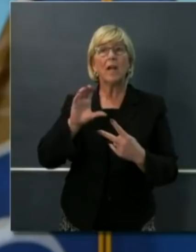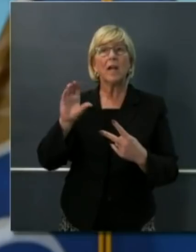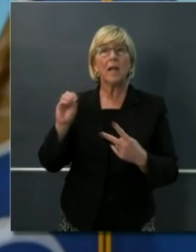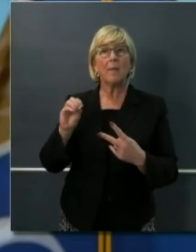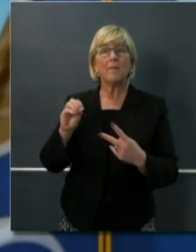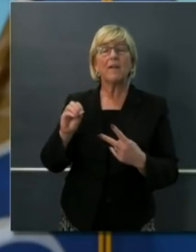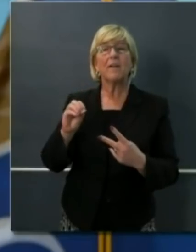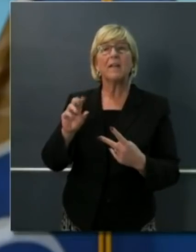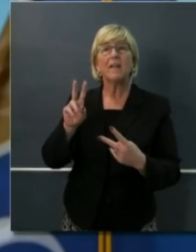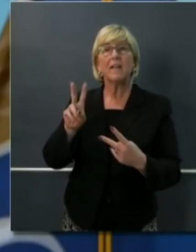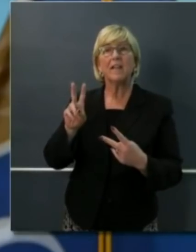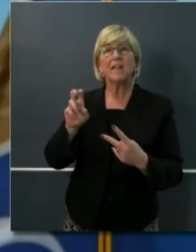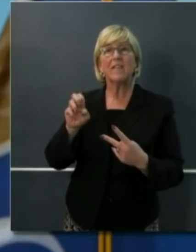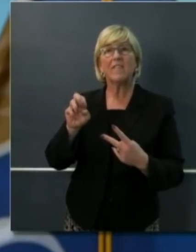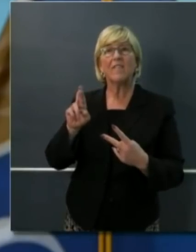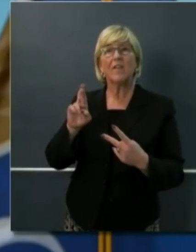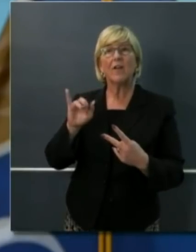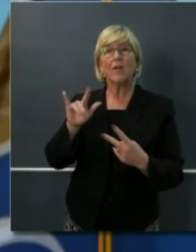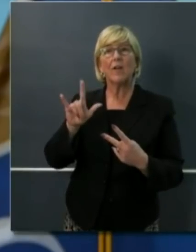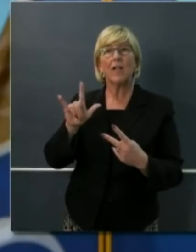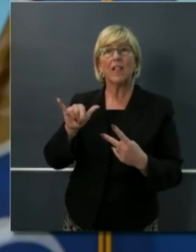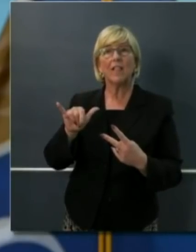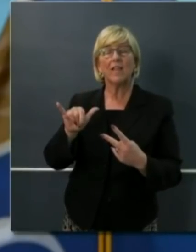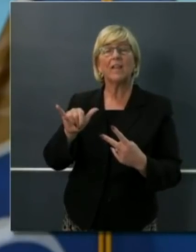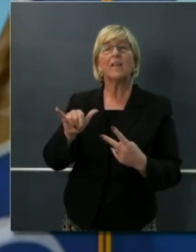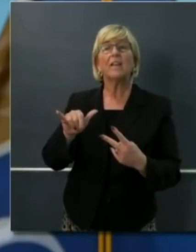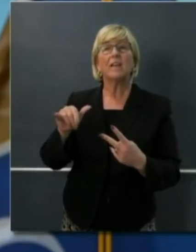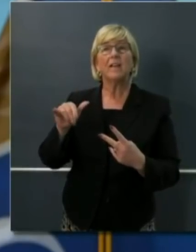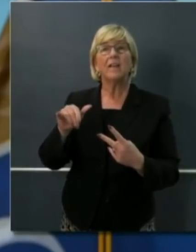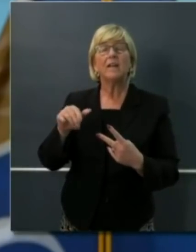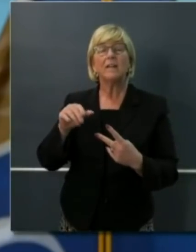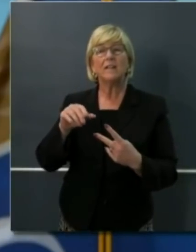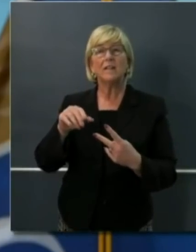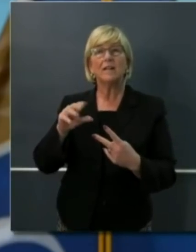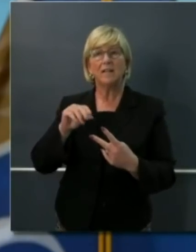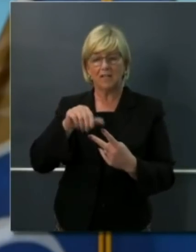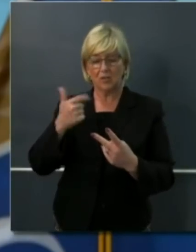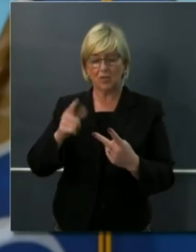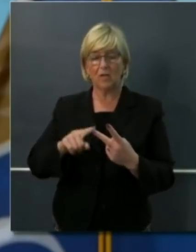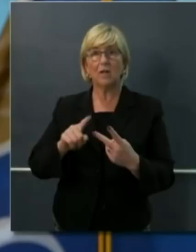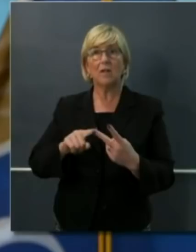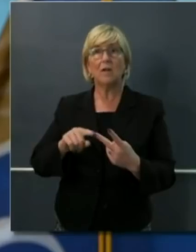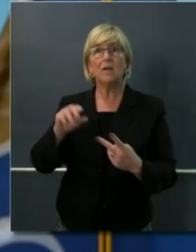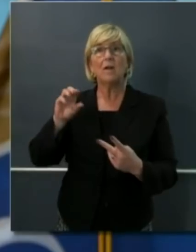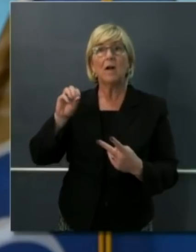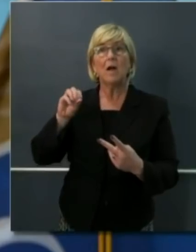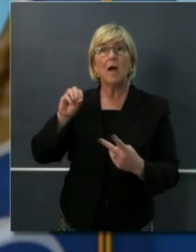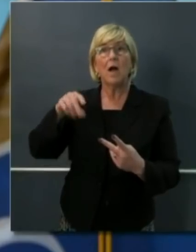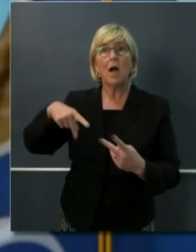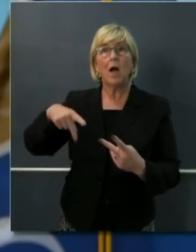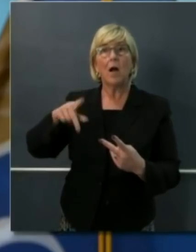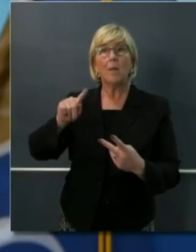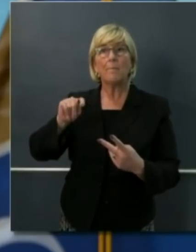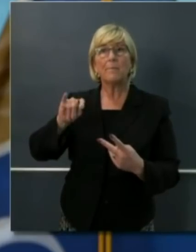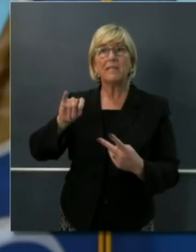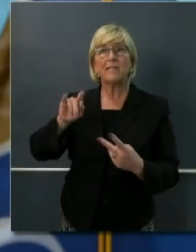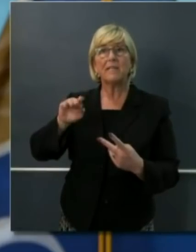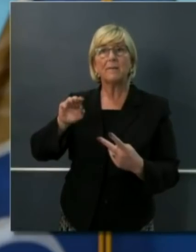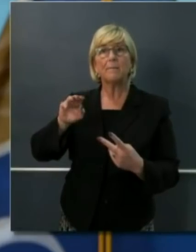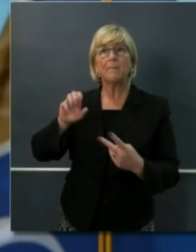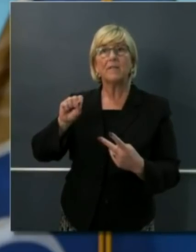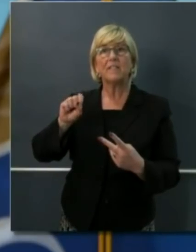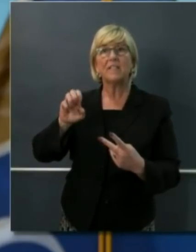the partnership we announced a few weeks back with Google. And then the other is OptumServe, and they're providing